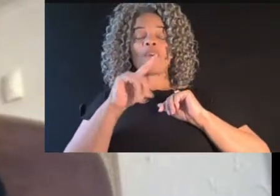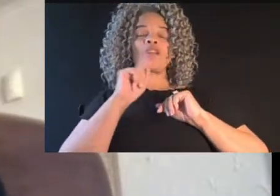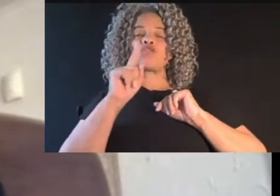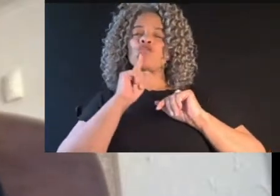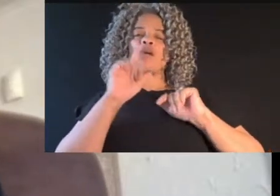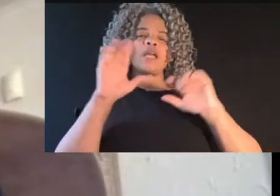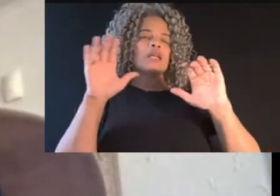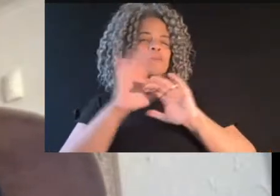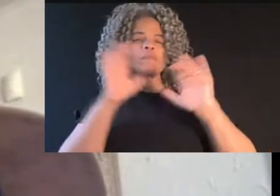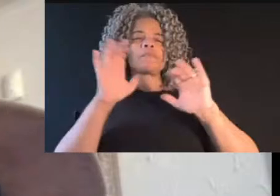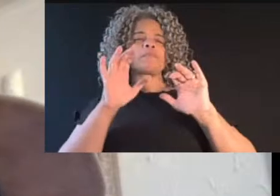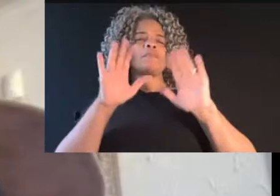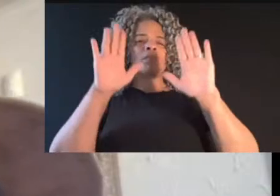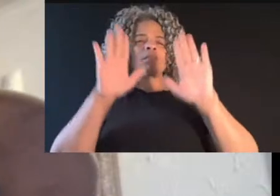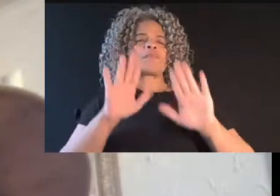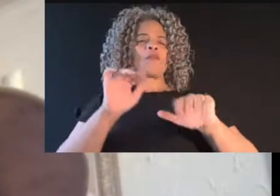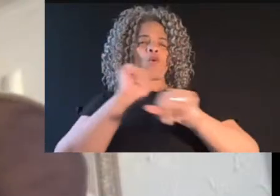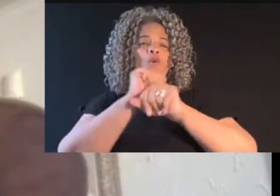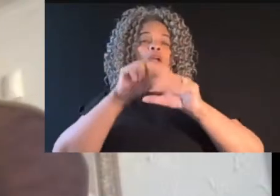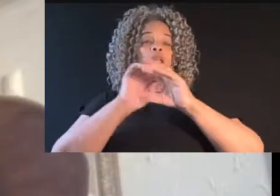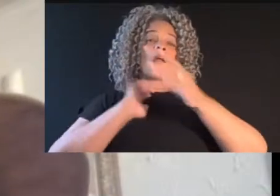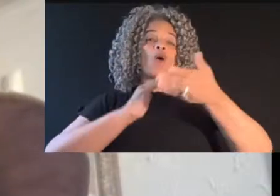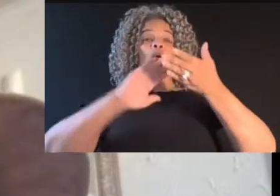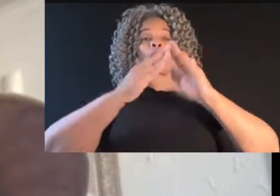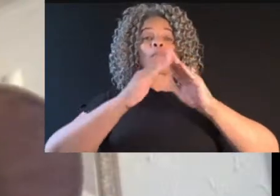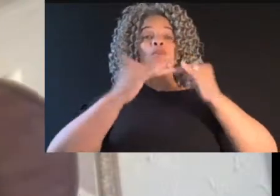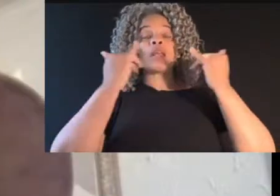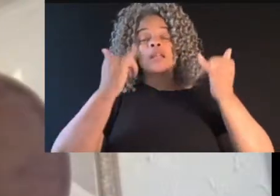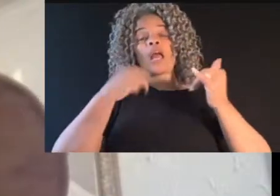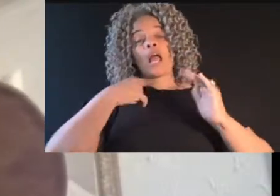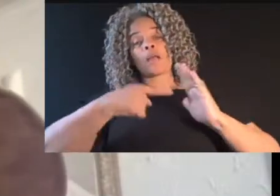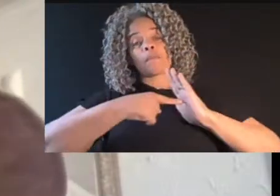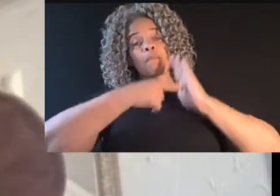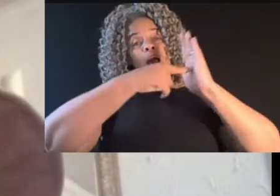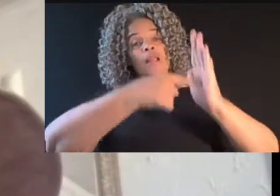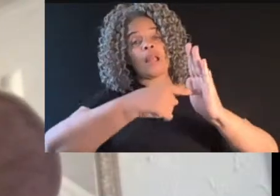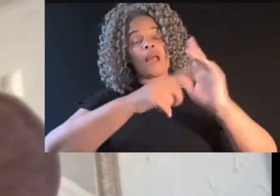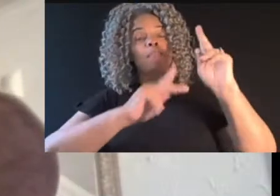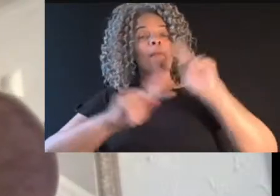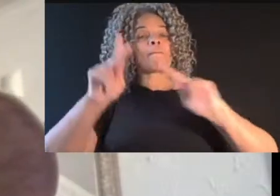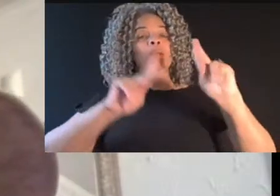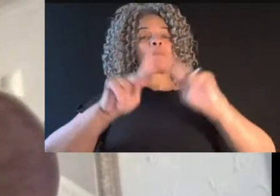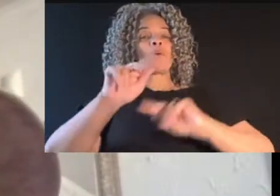community. Today, I'd like to spotlight the People's Assembly.